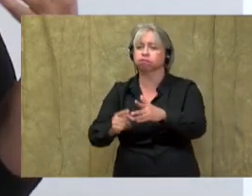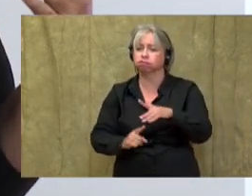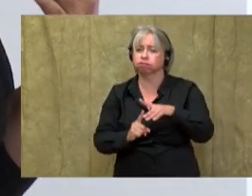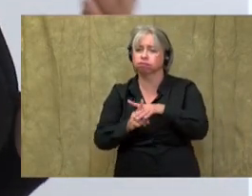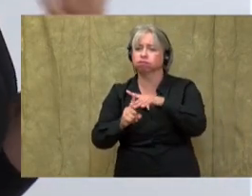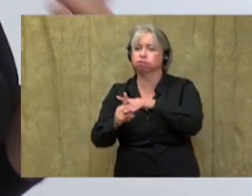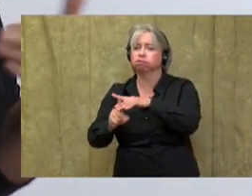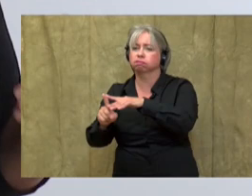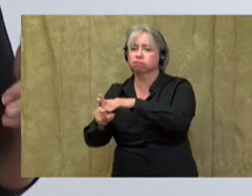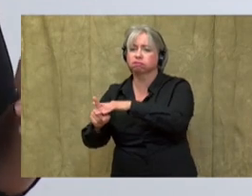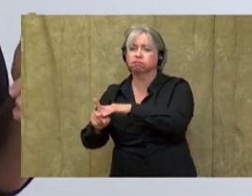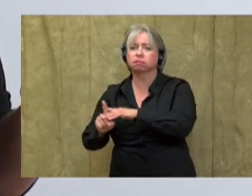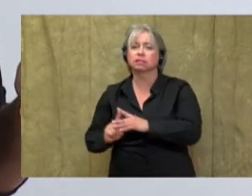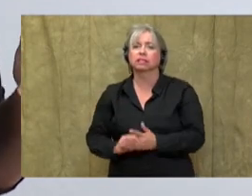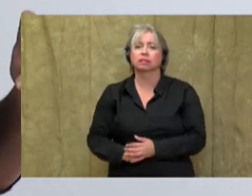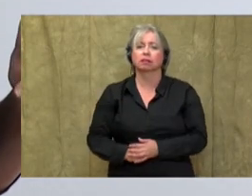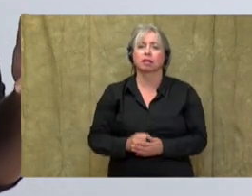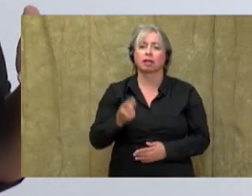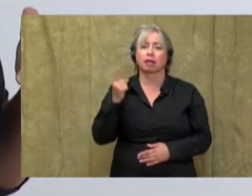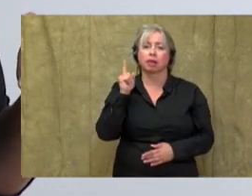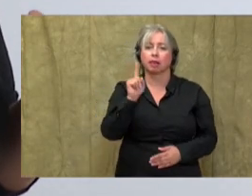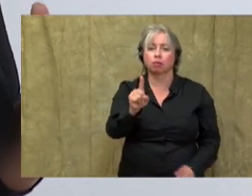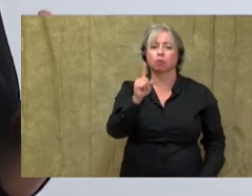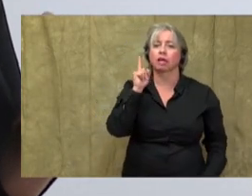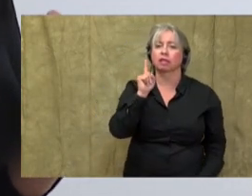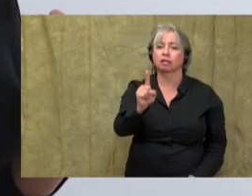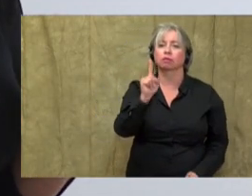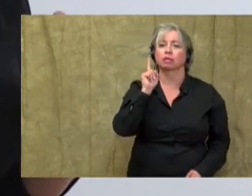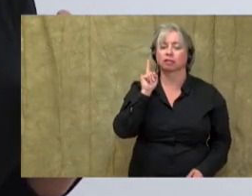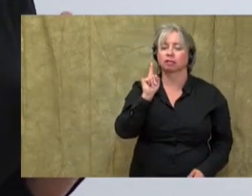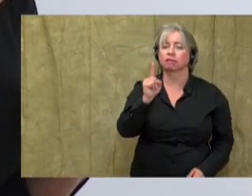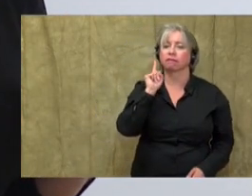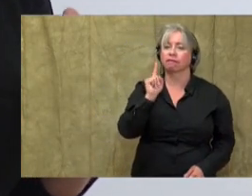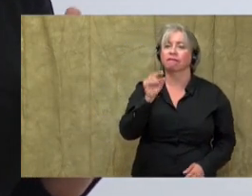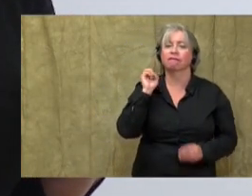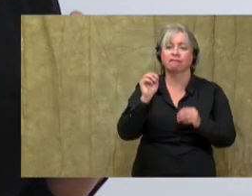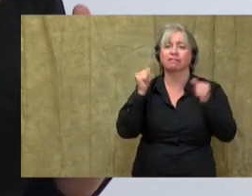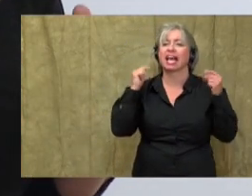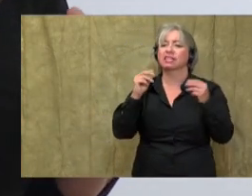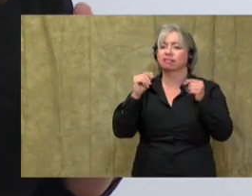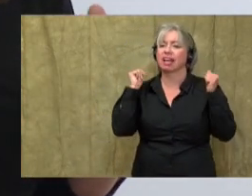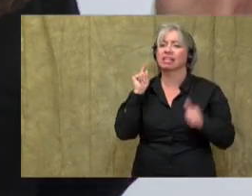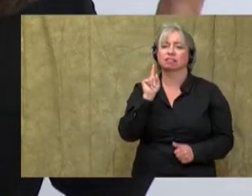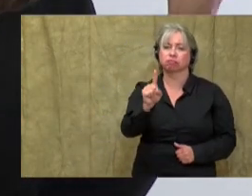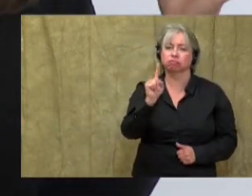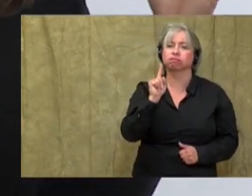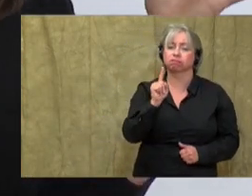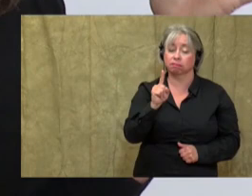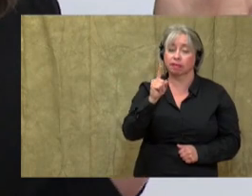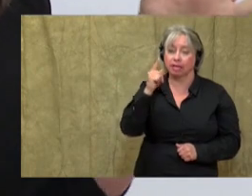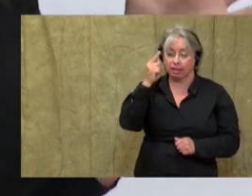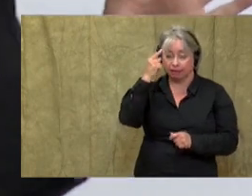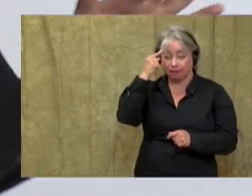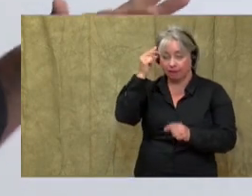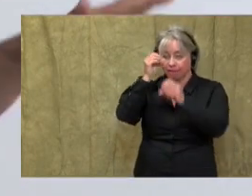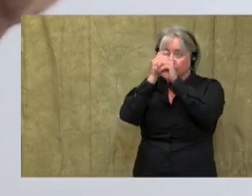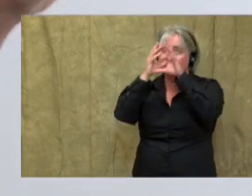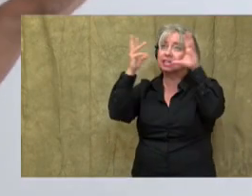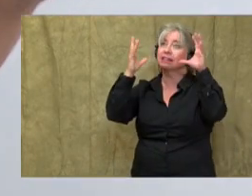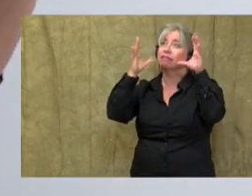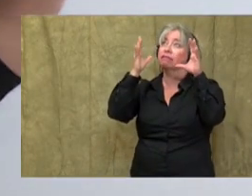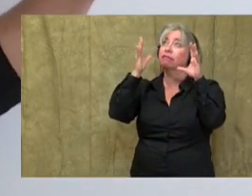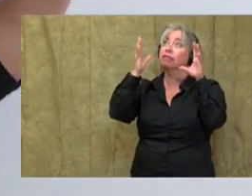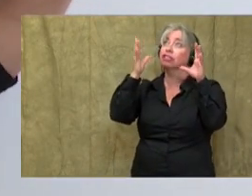were people passing through that doorway one at a time, one right after the other. Okay, can you picture that in your mind? All